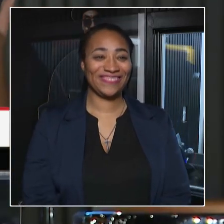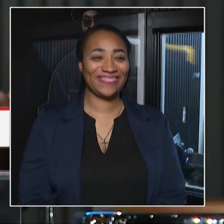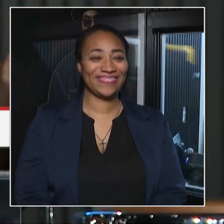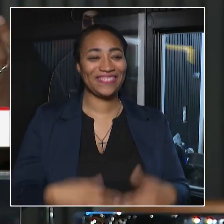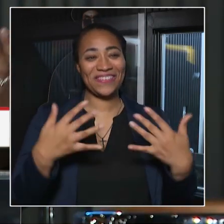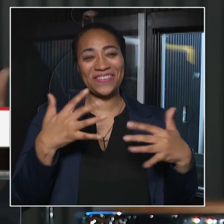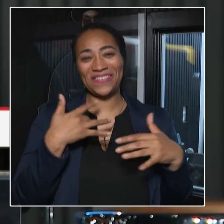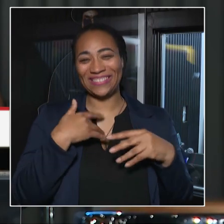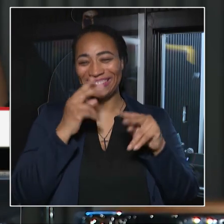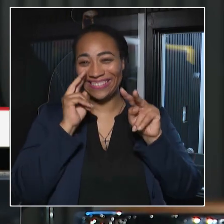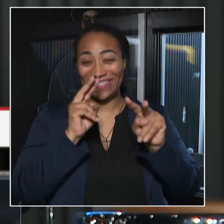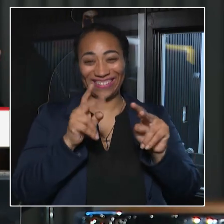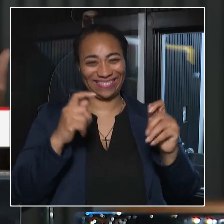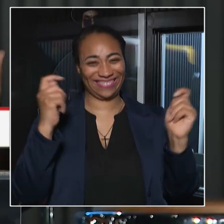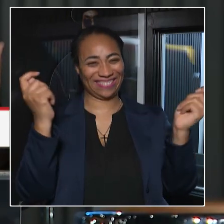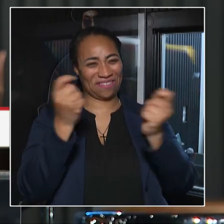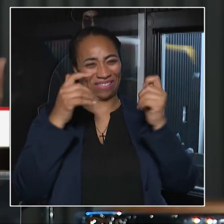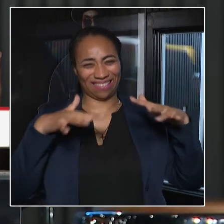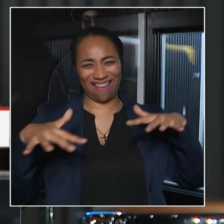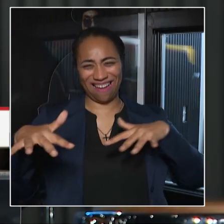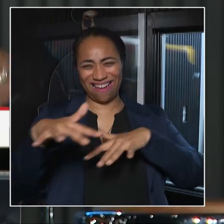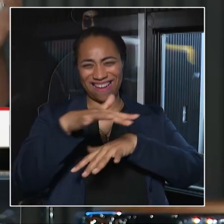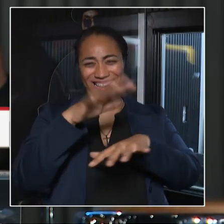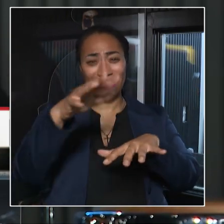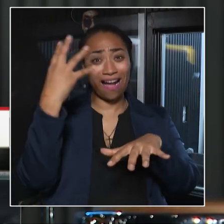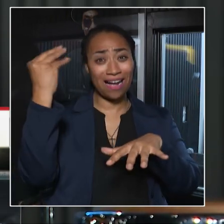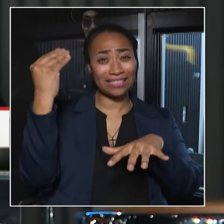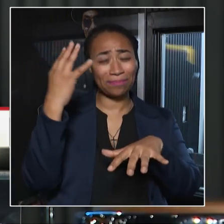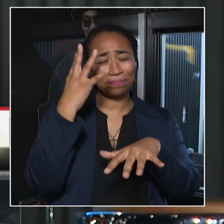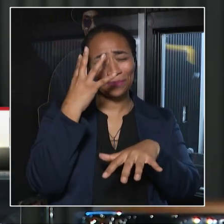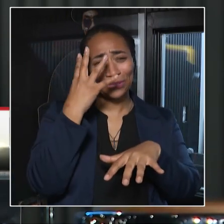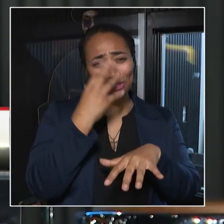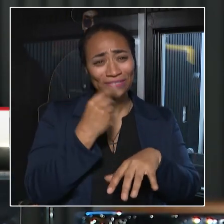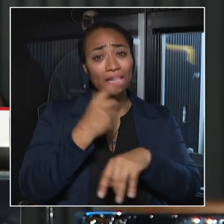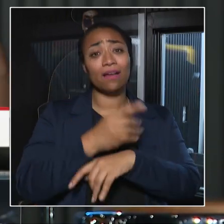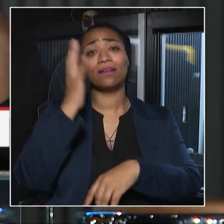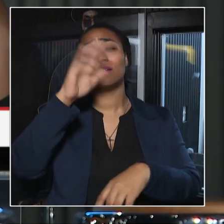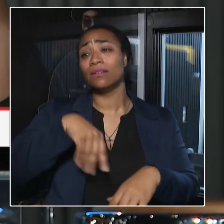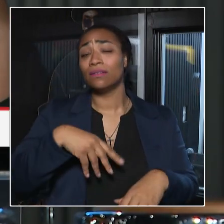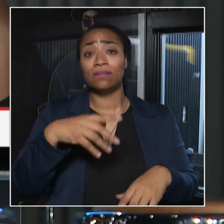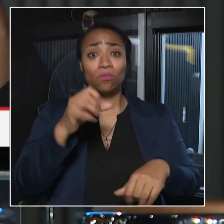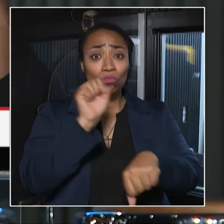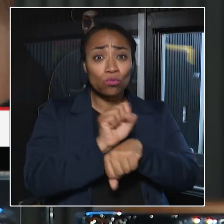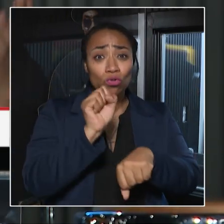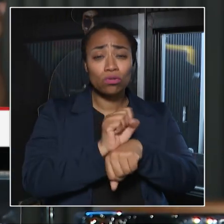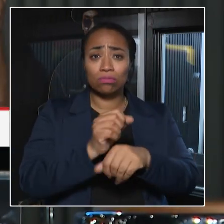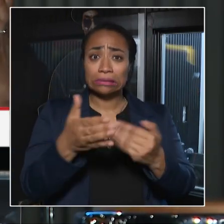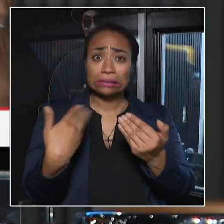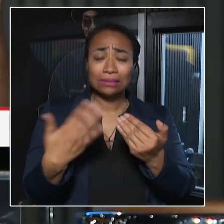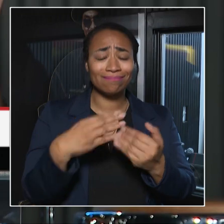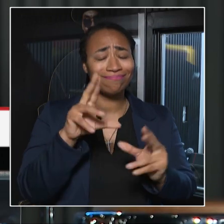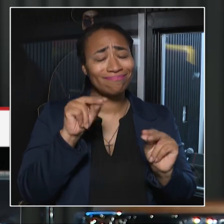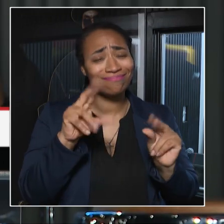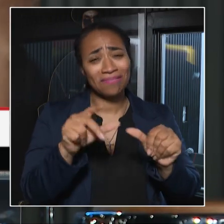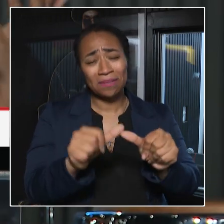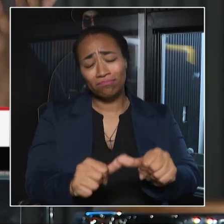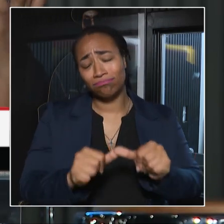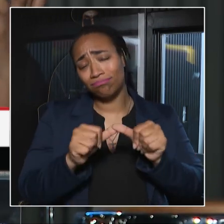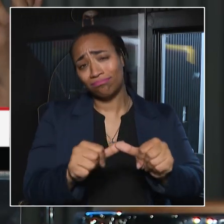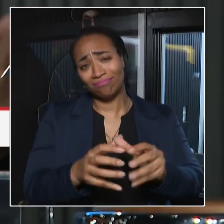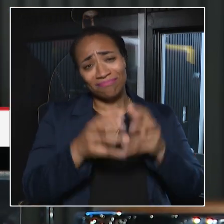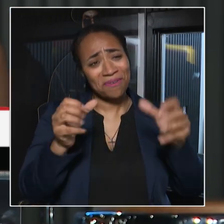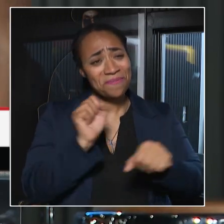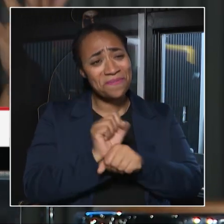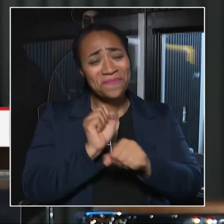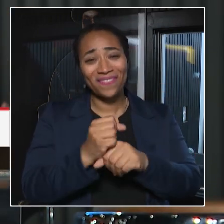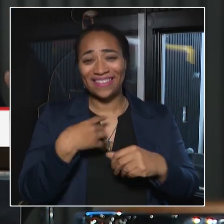is a beautiful day. It took a lot of work for us to get here, and we are hitting the ground running. And I am excited to see you all coming through those